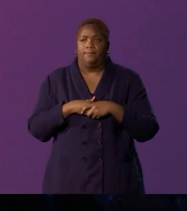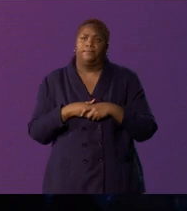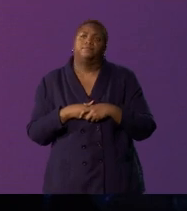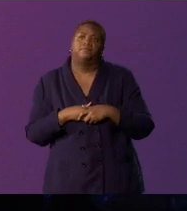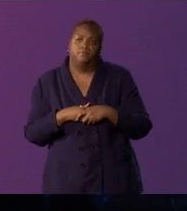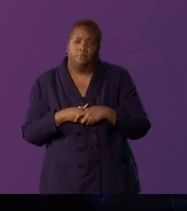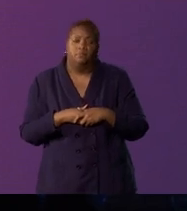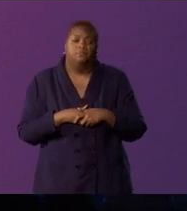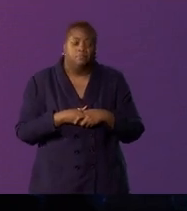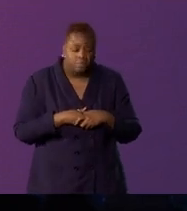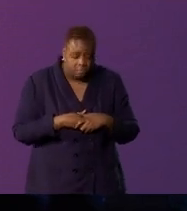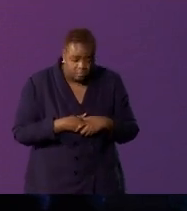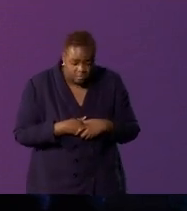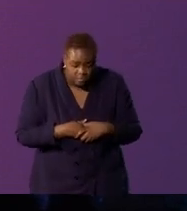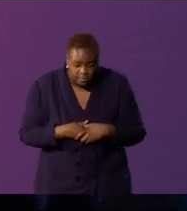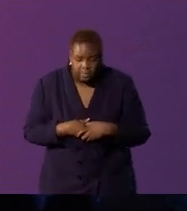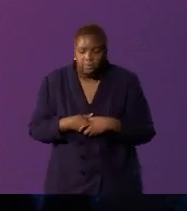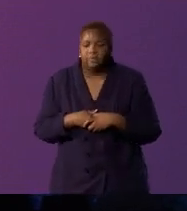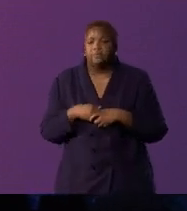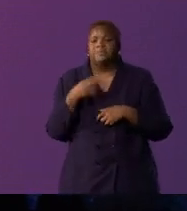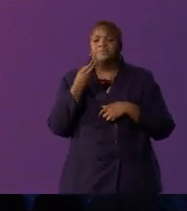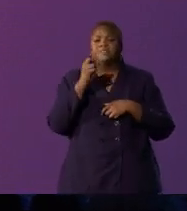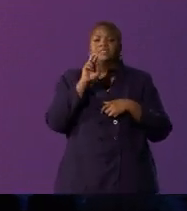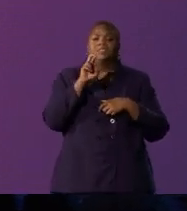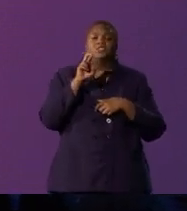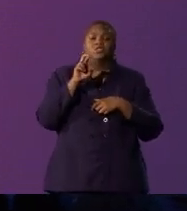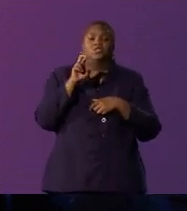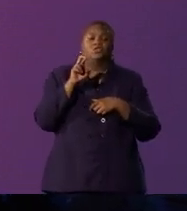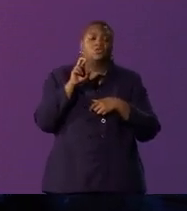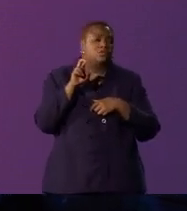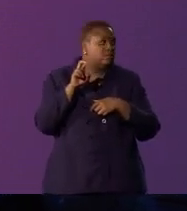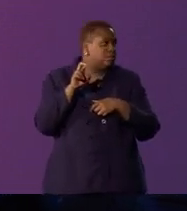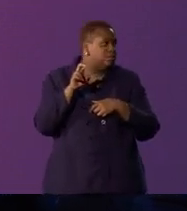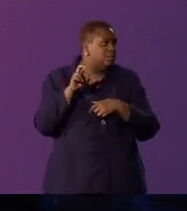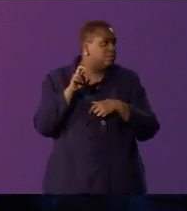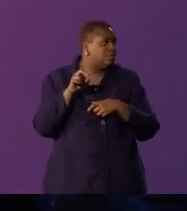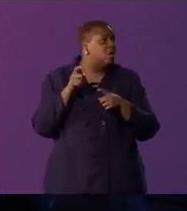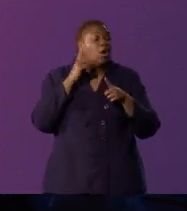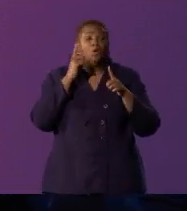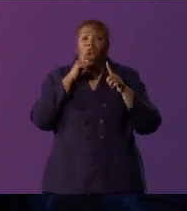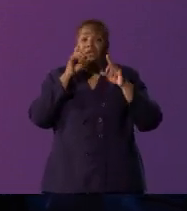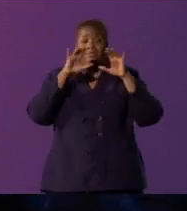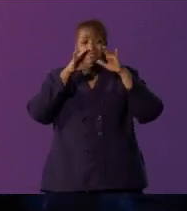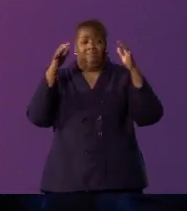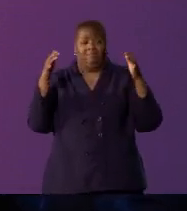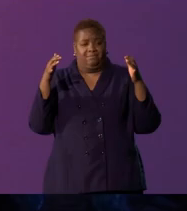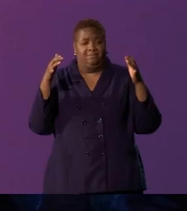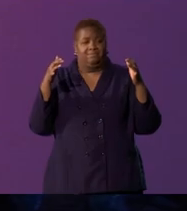So HR is just, sort of you plug and play, or you are a subset of the big